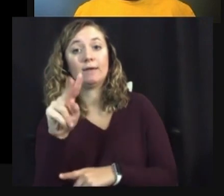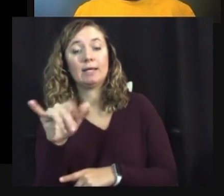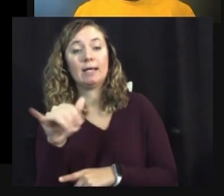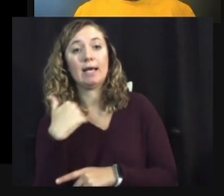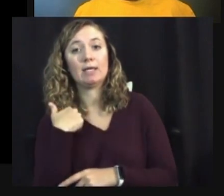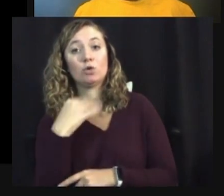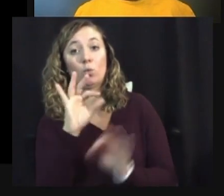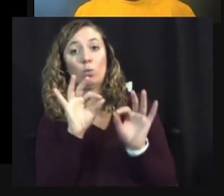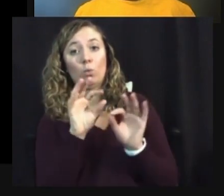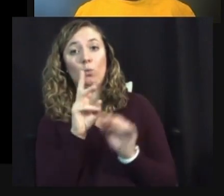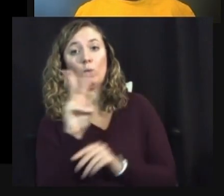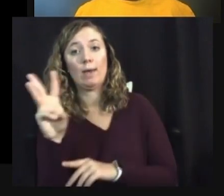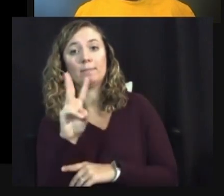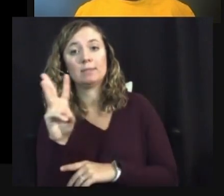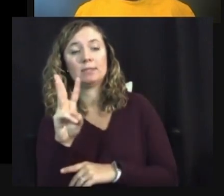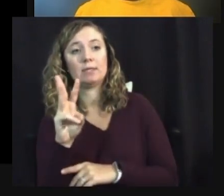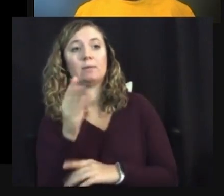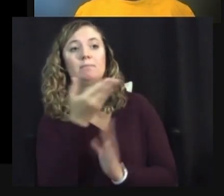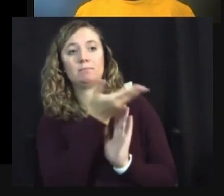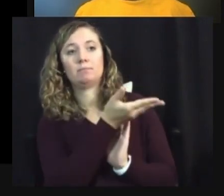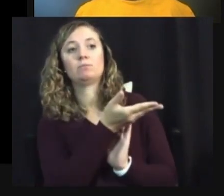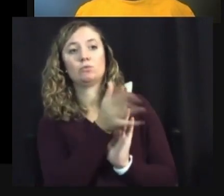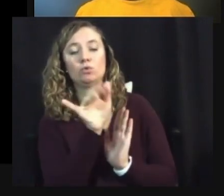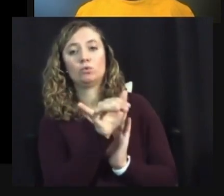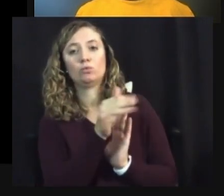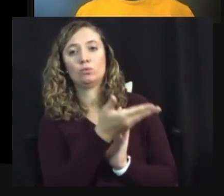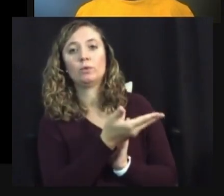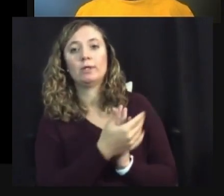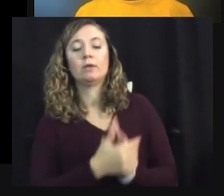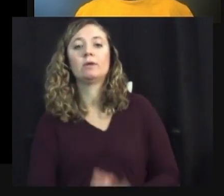website or link bio here at